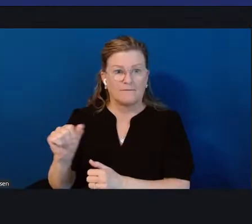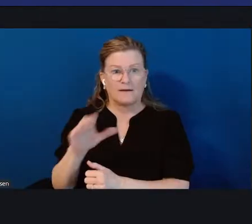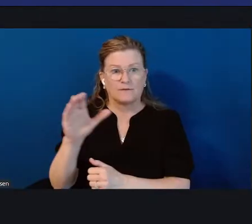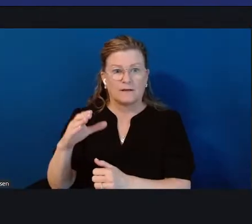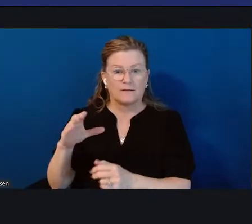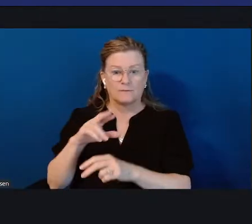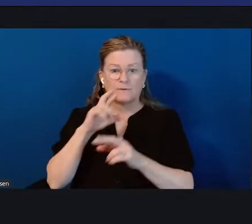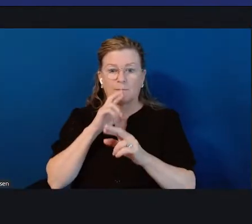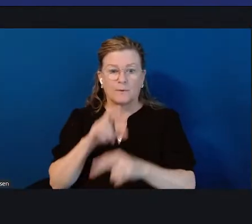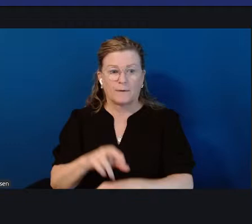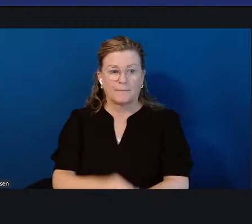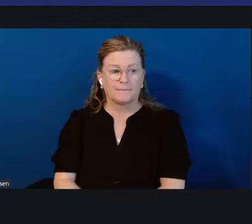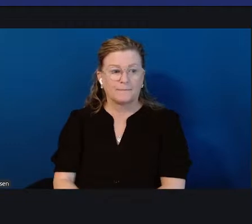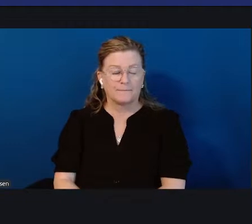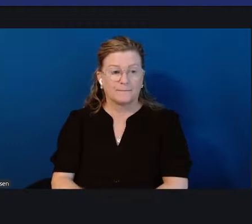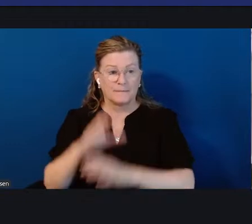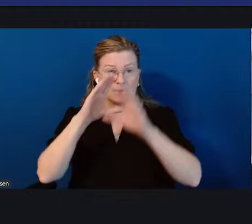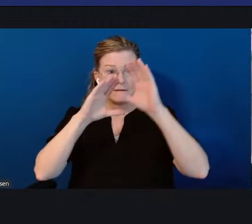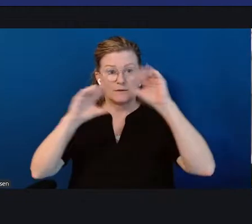Nielsen.